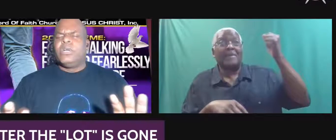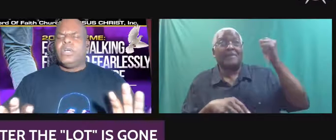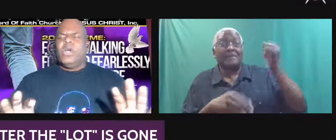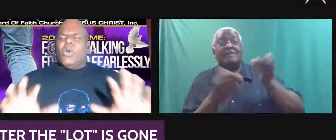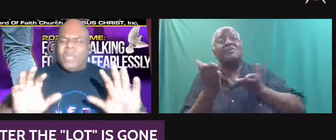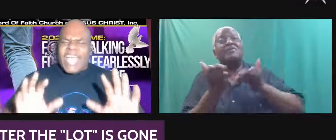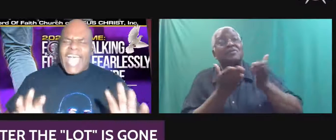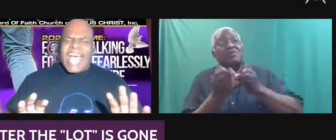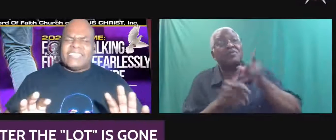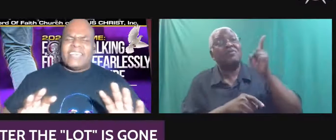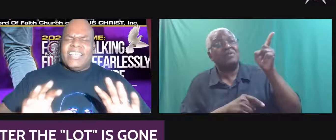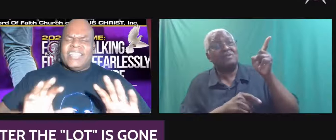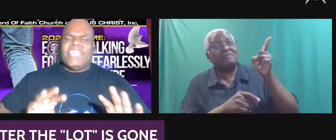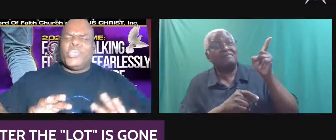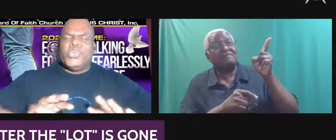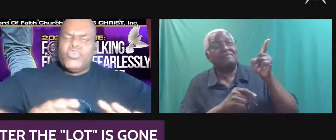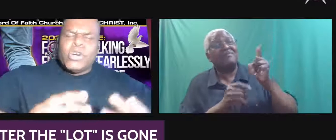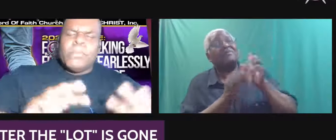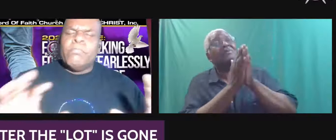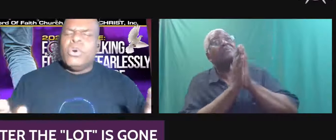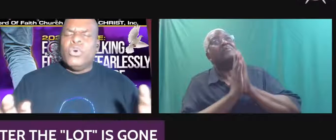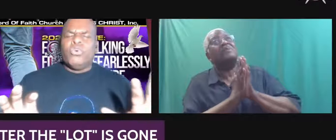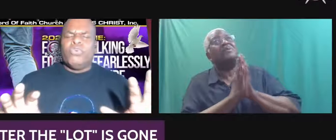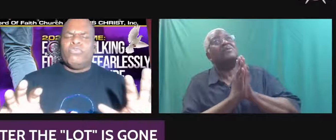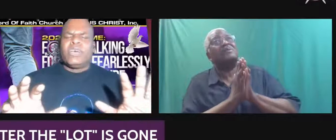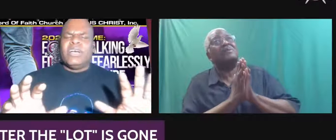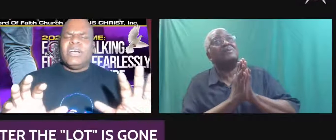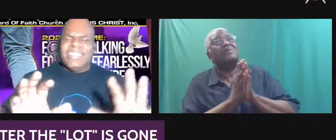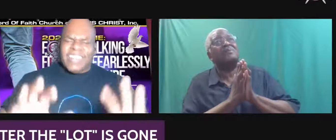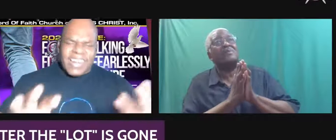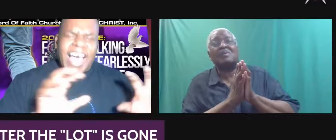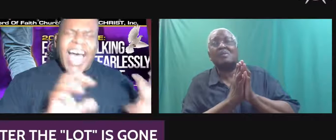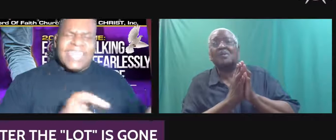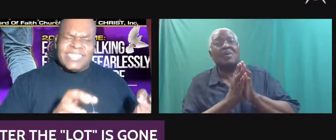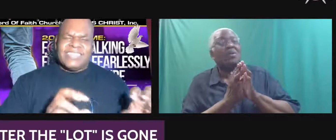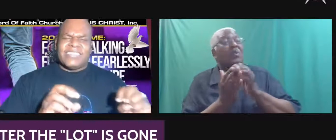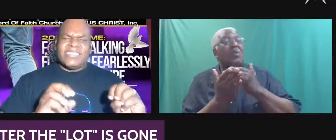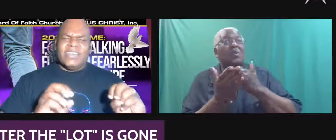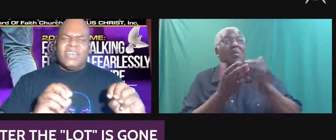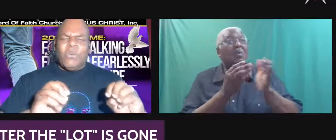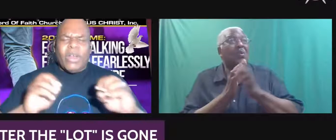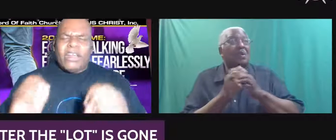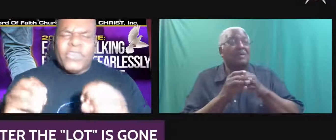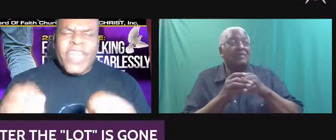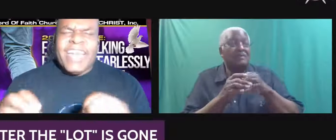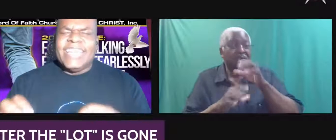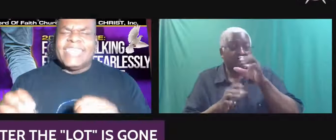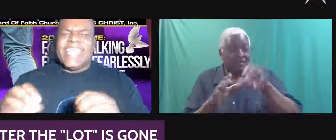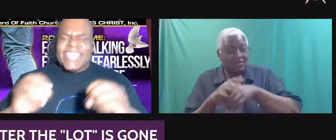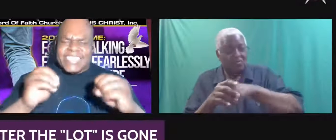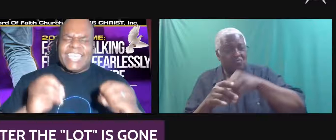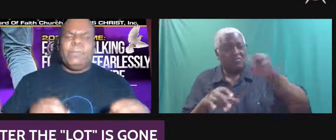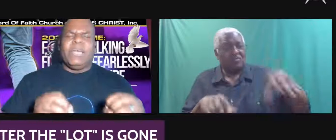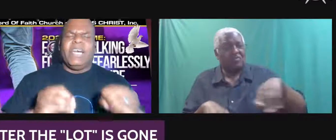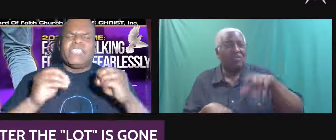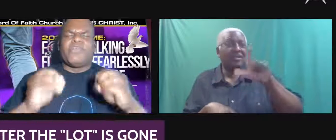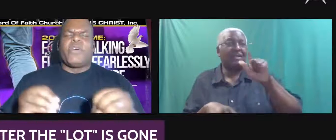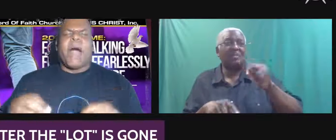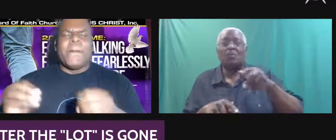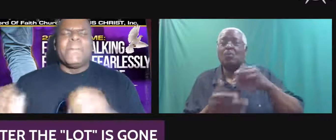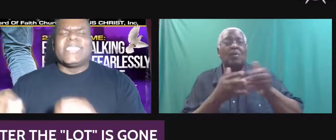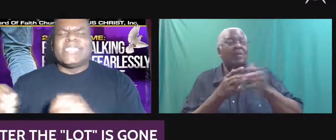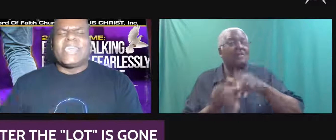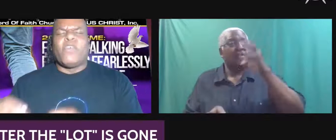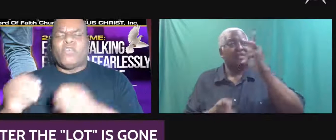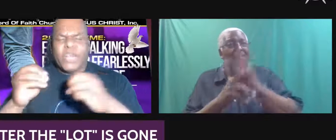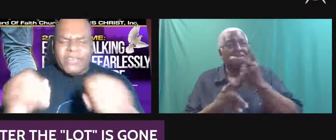serve you, we ask that you remove the lots, whatever that is keeping us